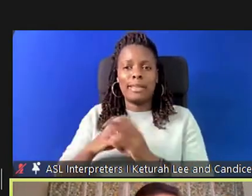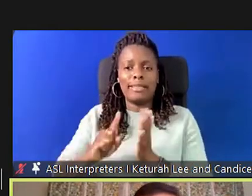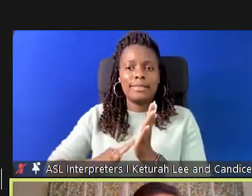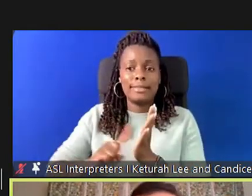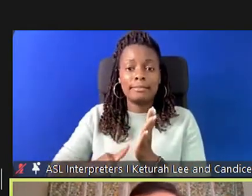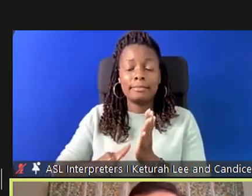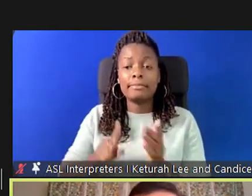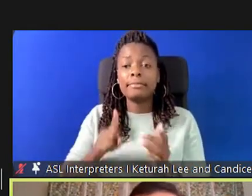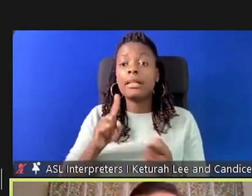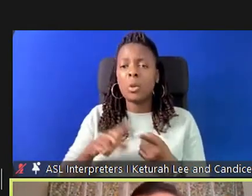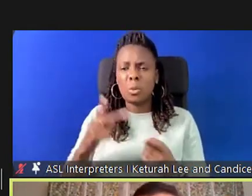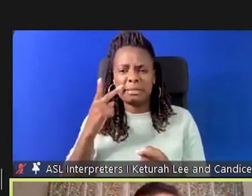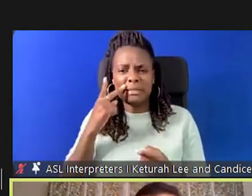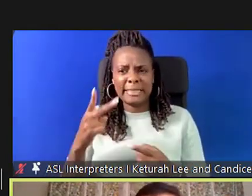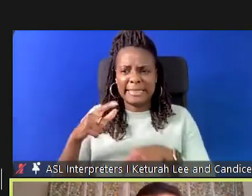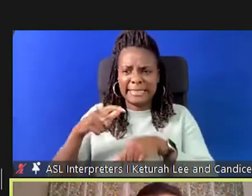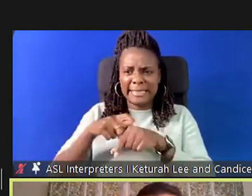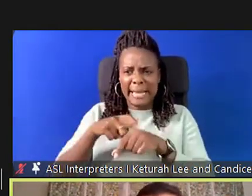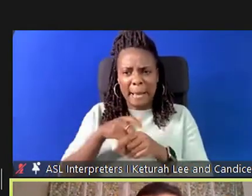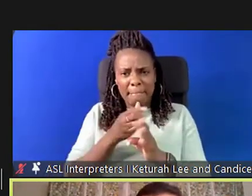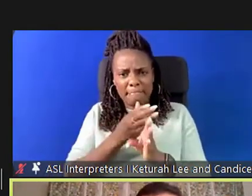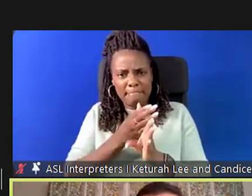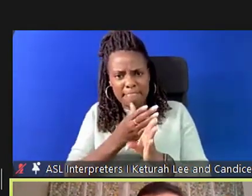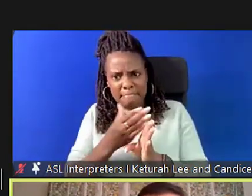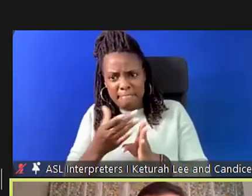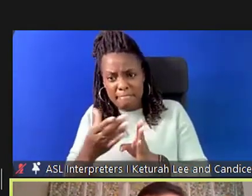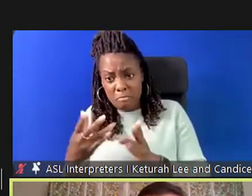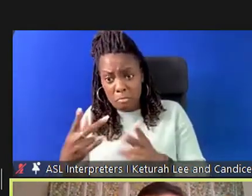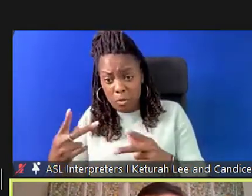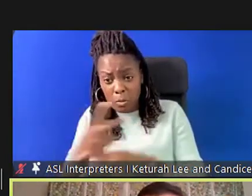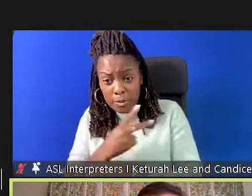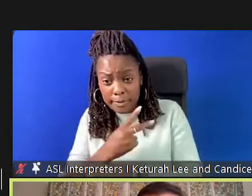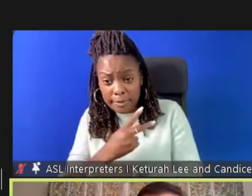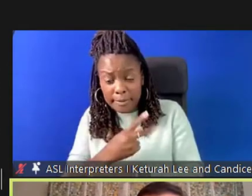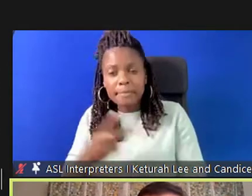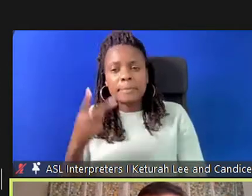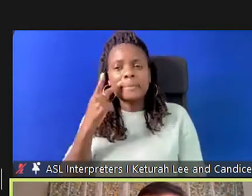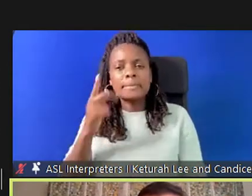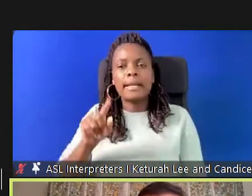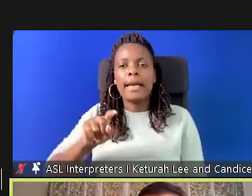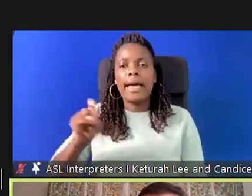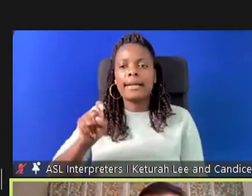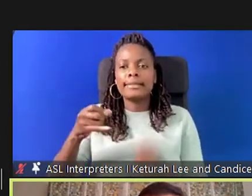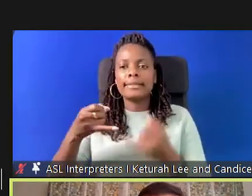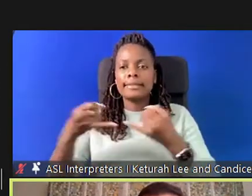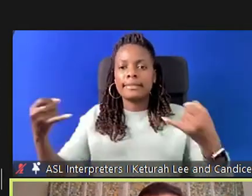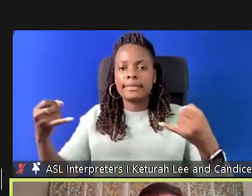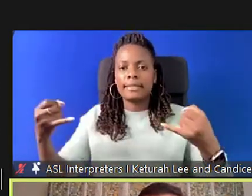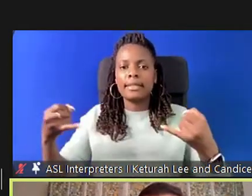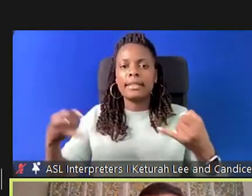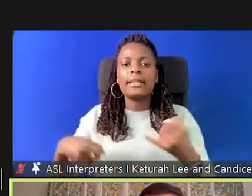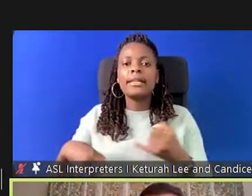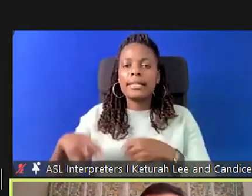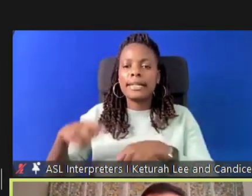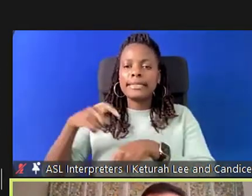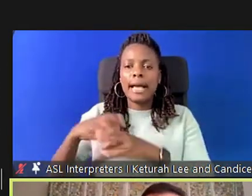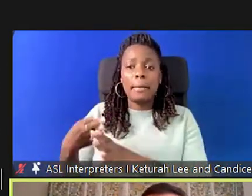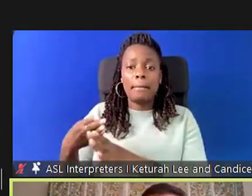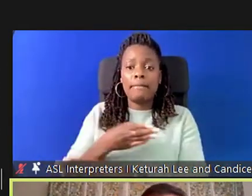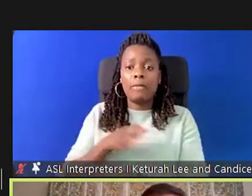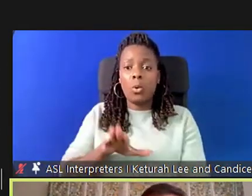different over time, as shown on the right-hand side. On the x-axis is time prior to death, broken into 3-month intervals,